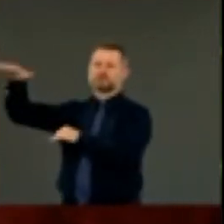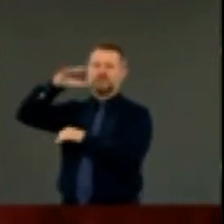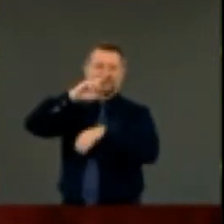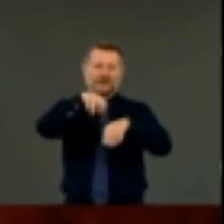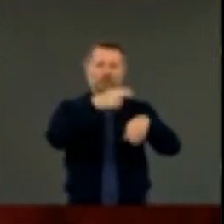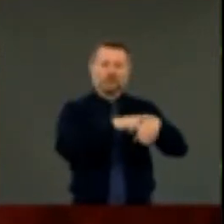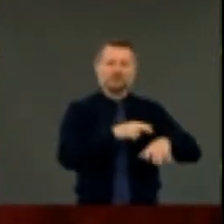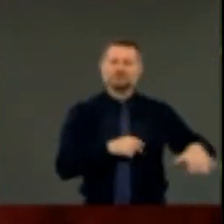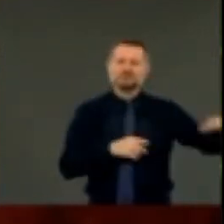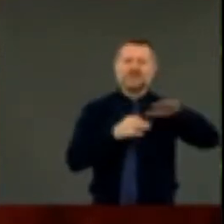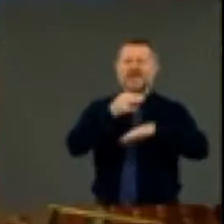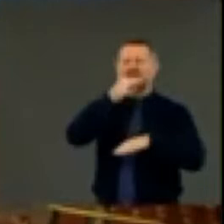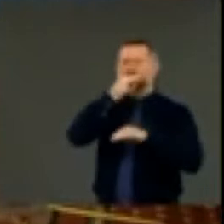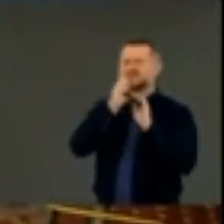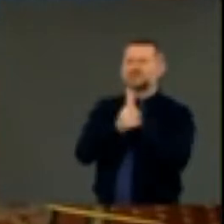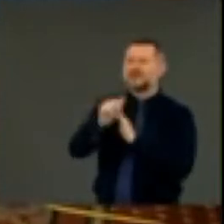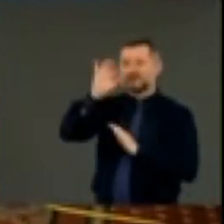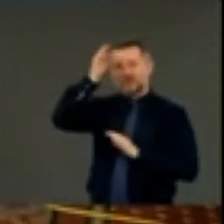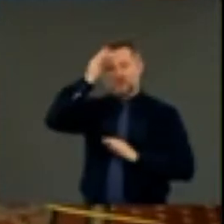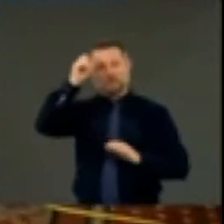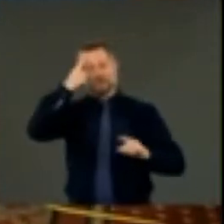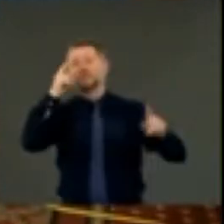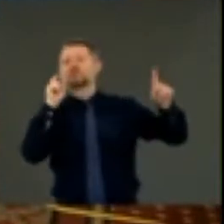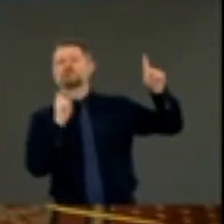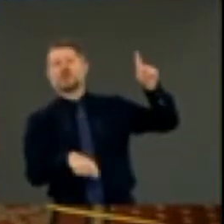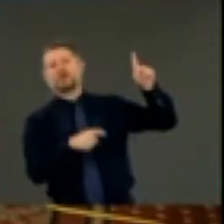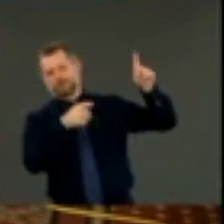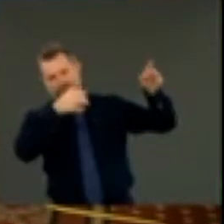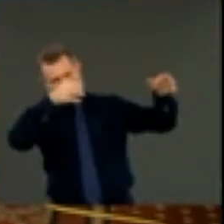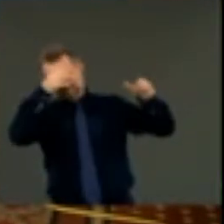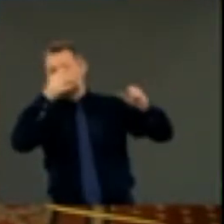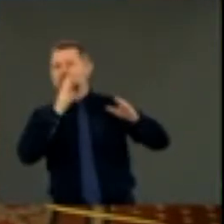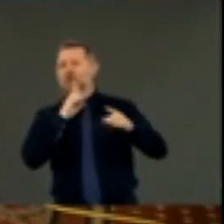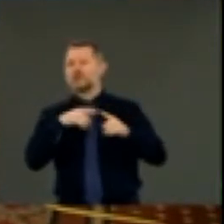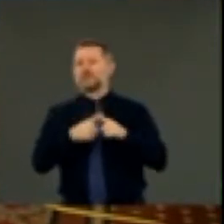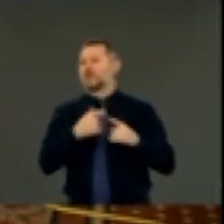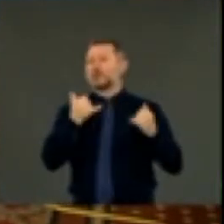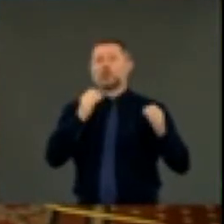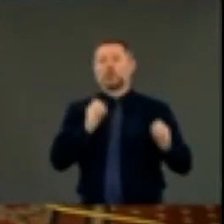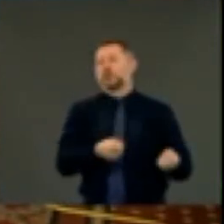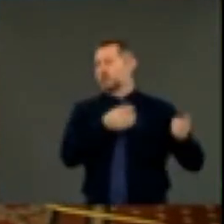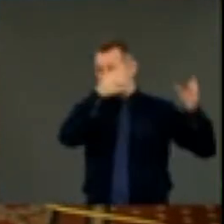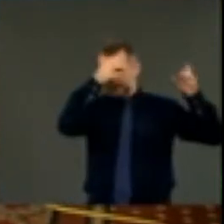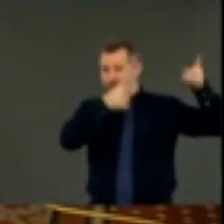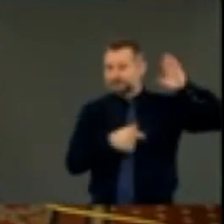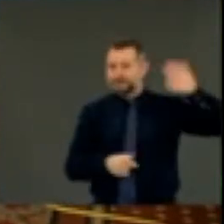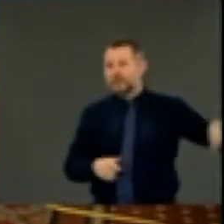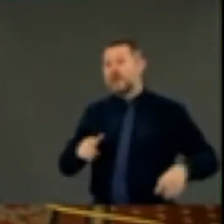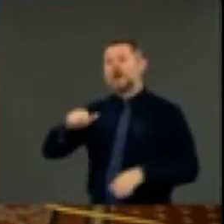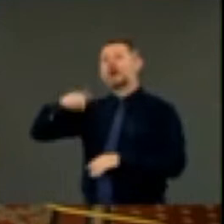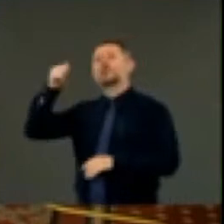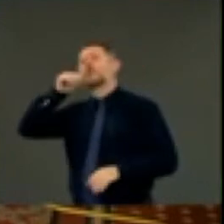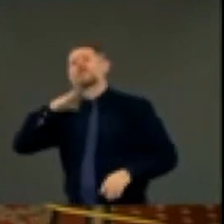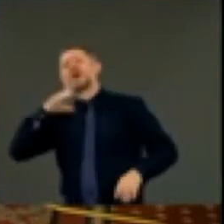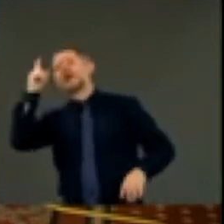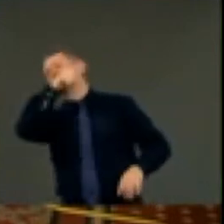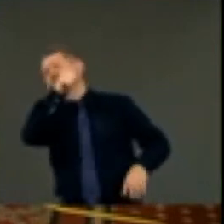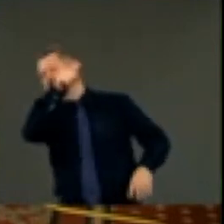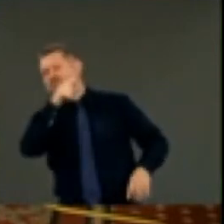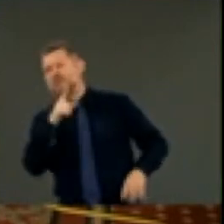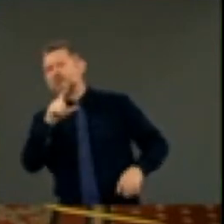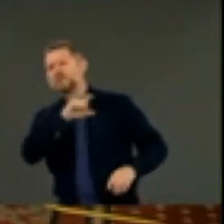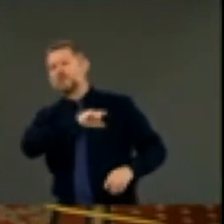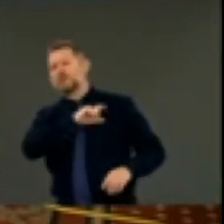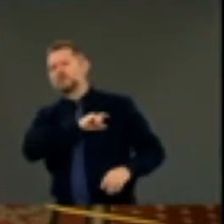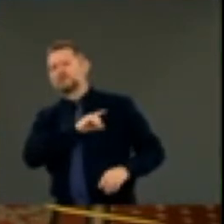it's talking about. Governor, Mayor de Blasio wants to expedite the release of body cam footage, speed up the disciplinary process, and release disciplinary records of